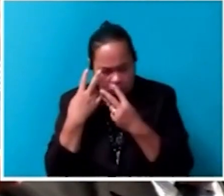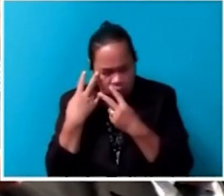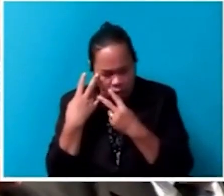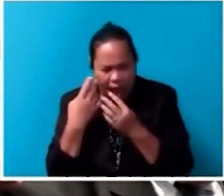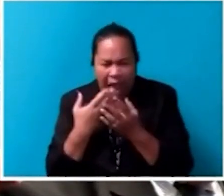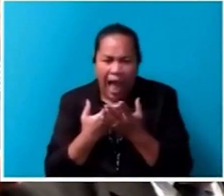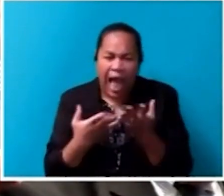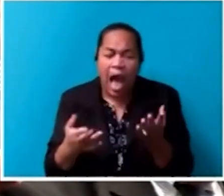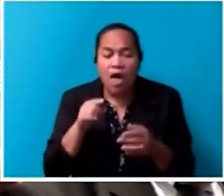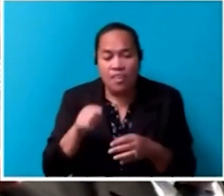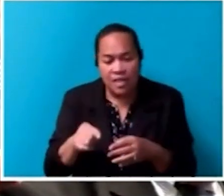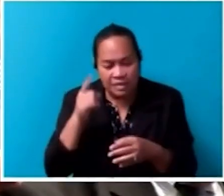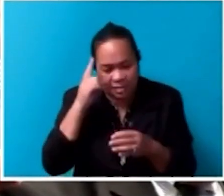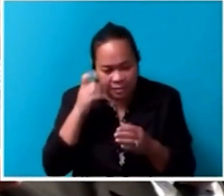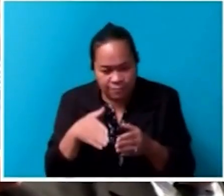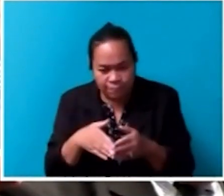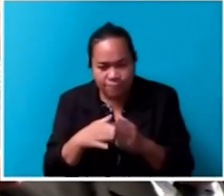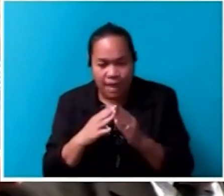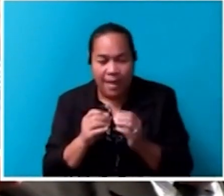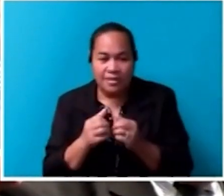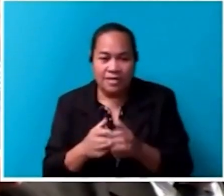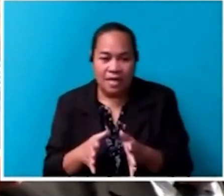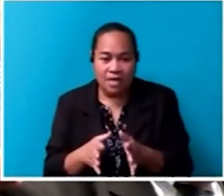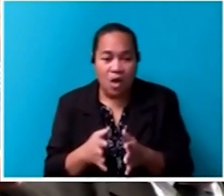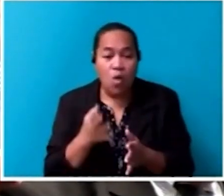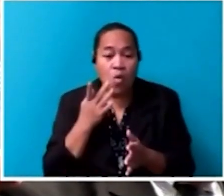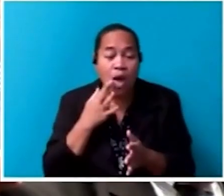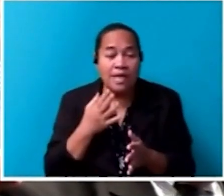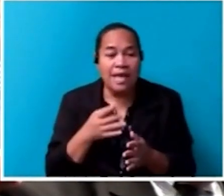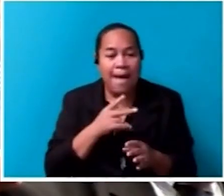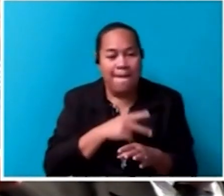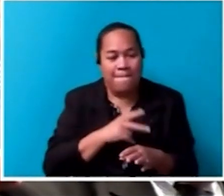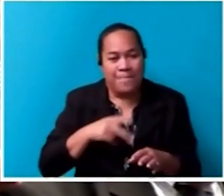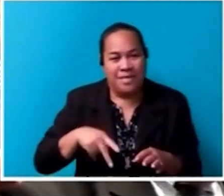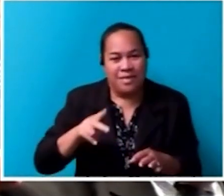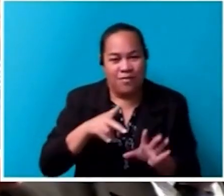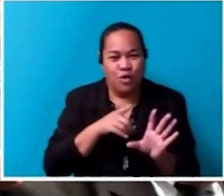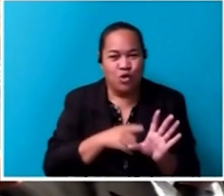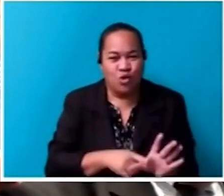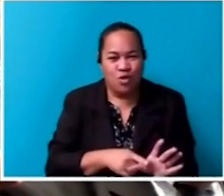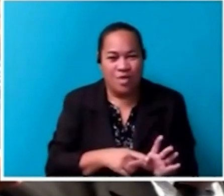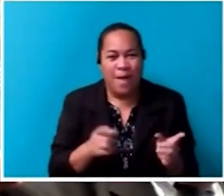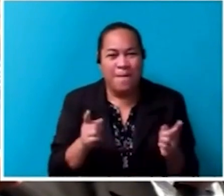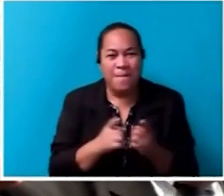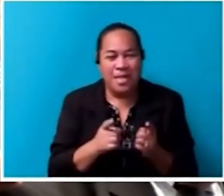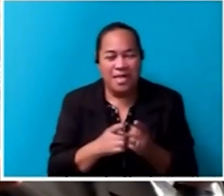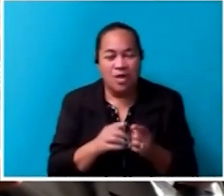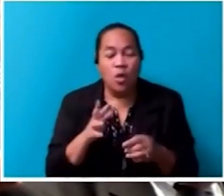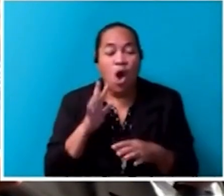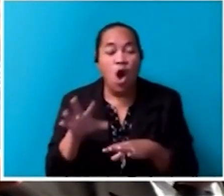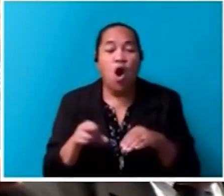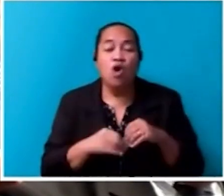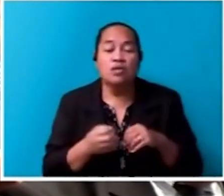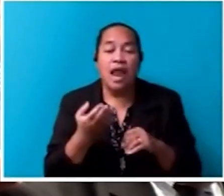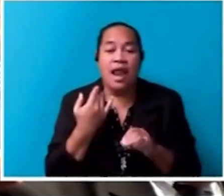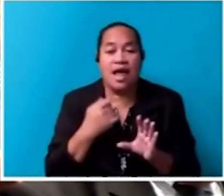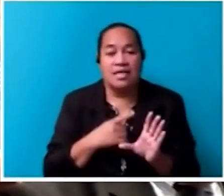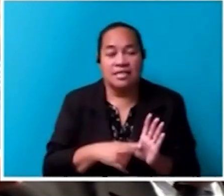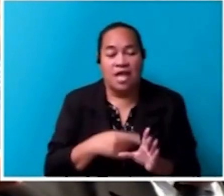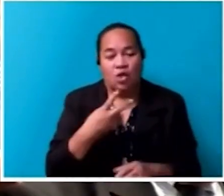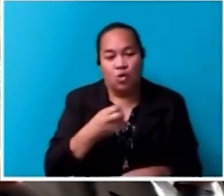began. At the Pacific Youth Ministers meeting hosted here in Fiji 2024, ministers